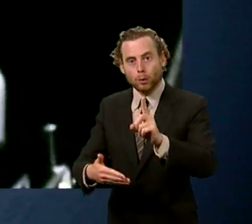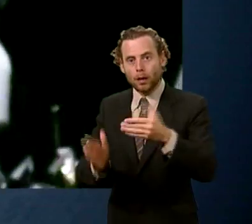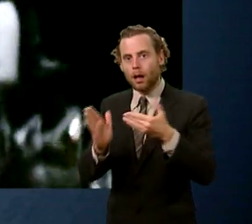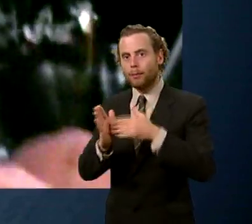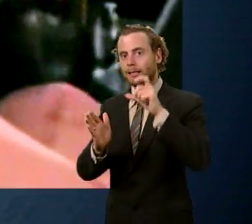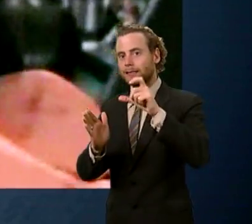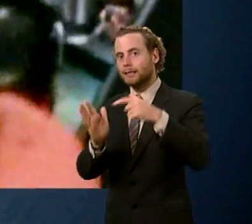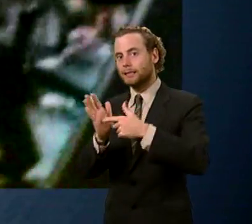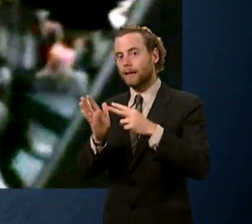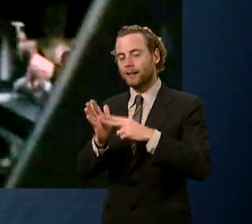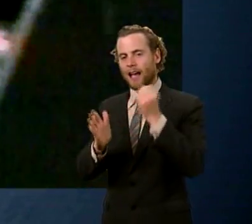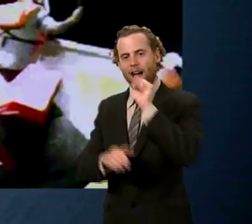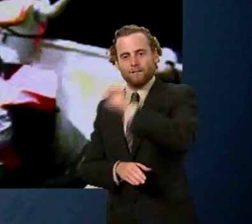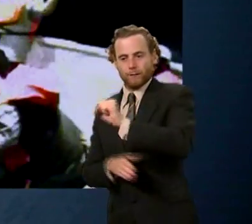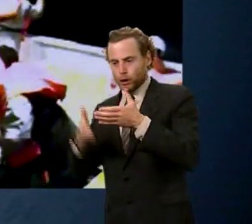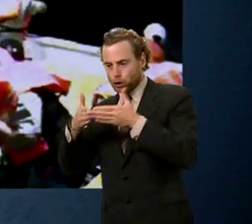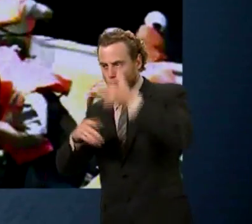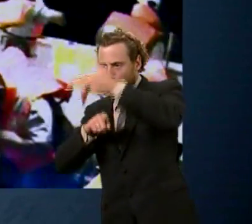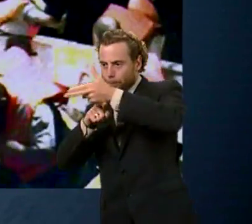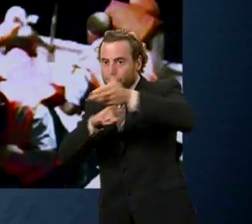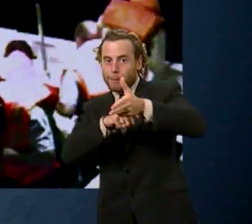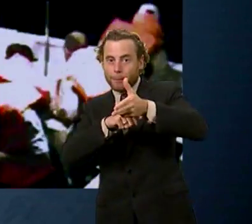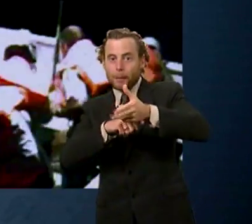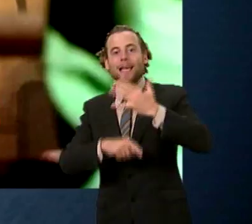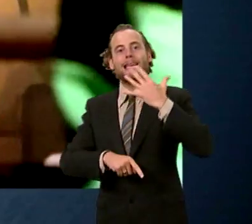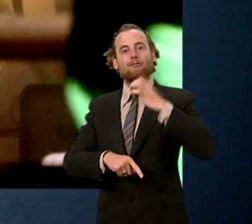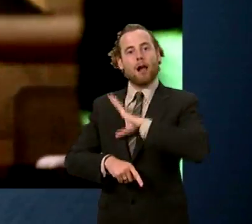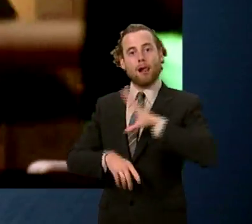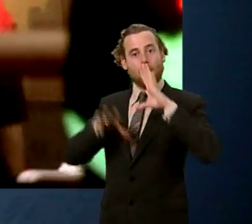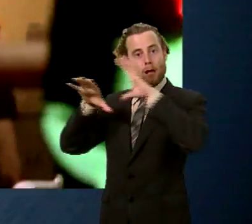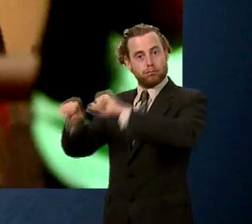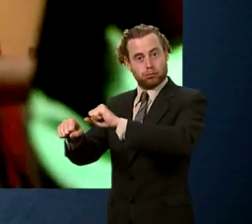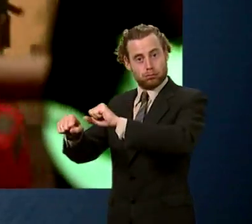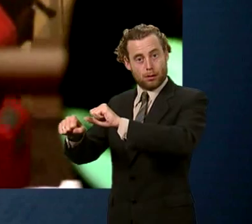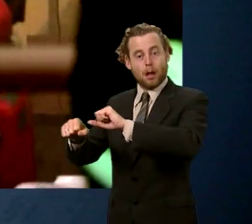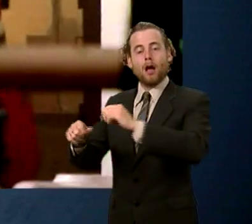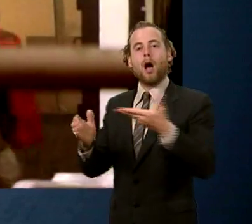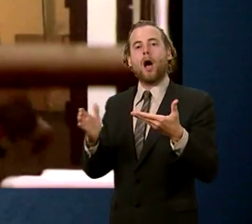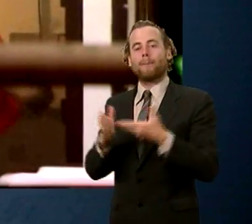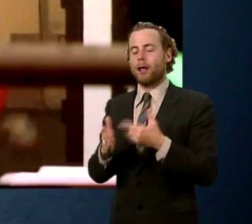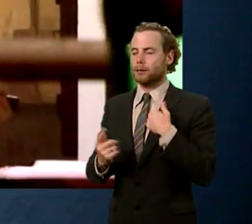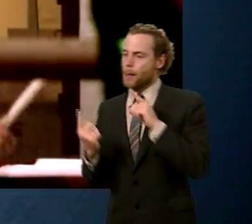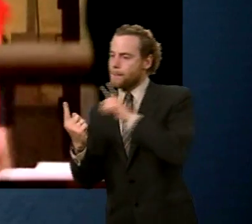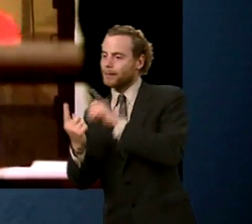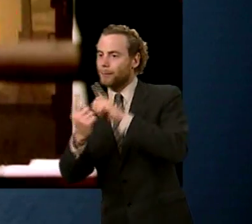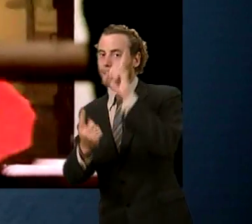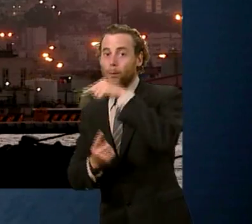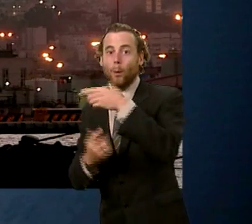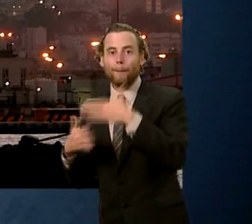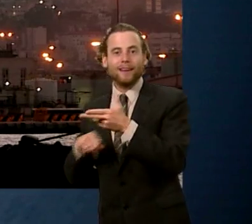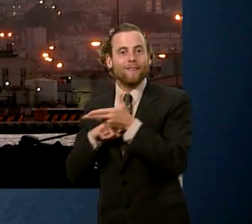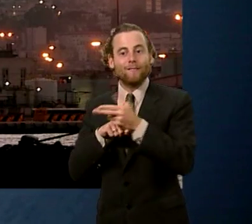other pictures from the ship, some seized by the Israelis, others given to us by those on board. Several